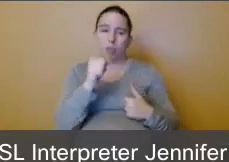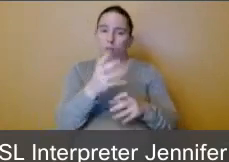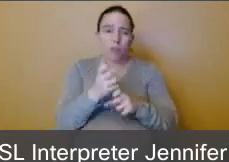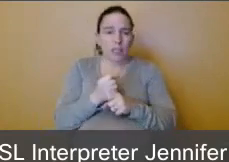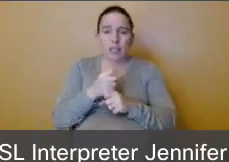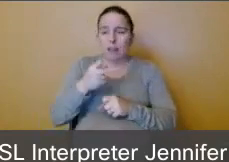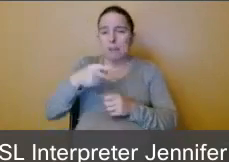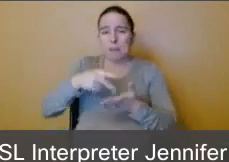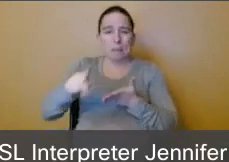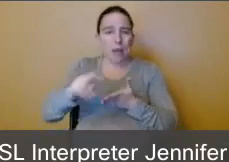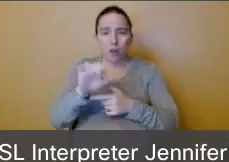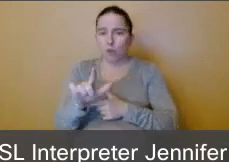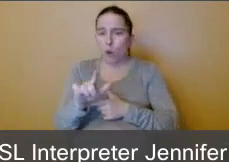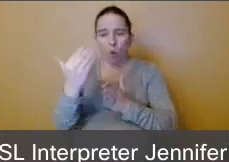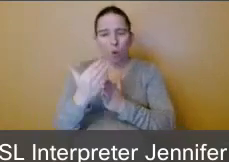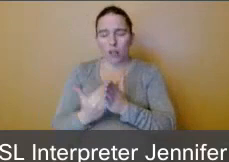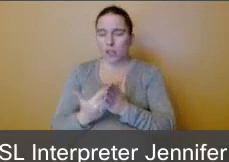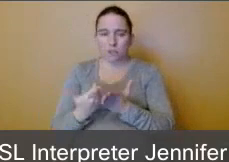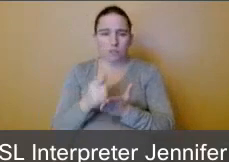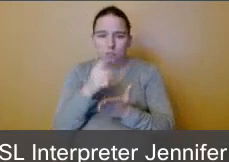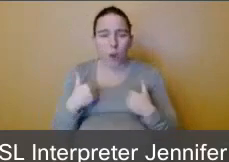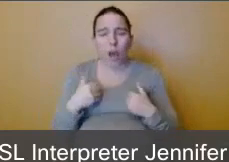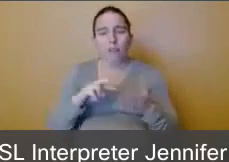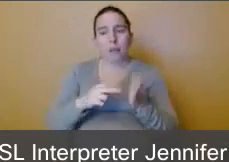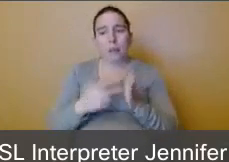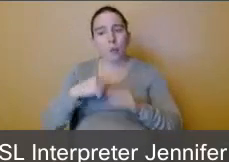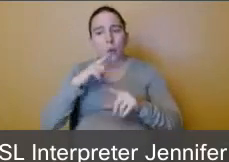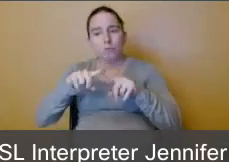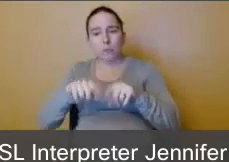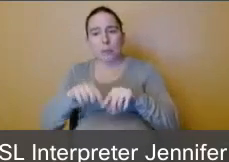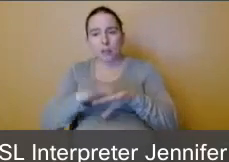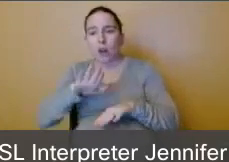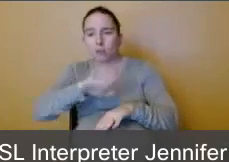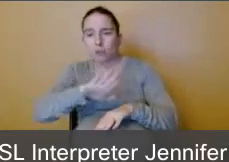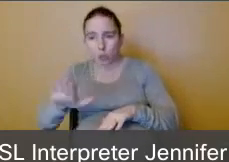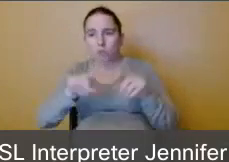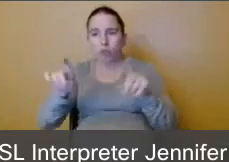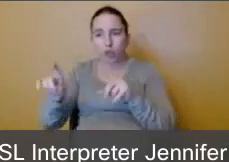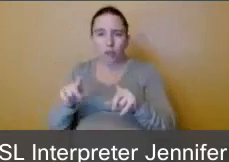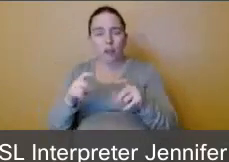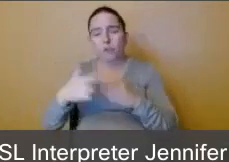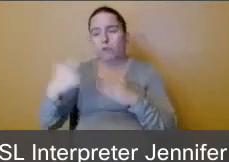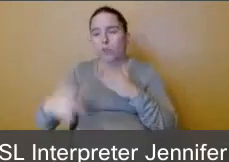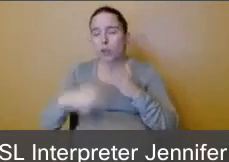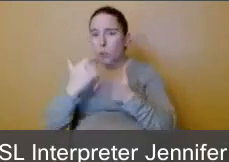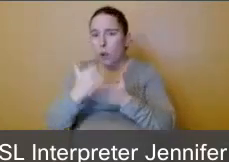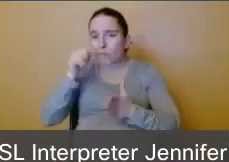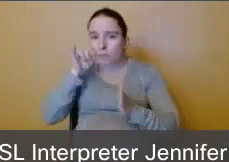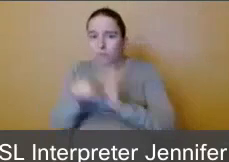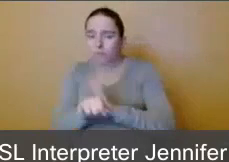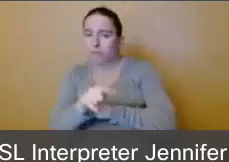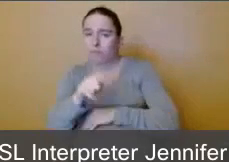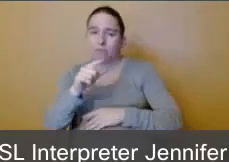roster. So we can't, we will be relying on your survey results to help identify what these payments